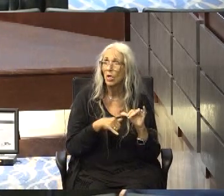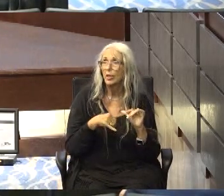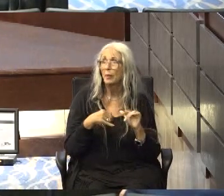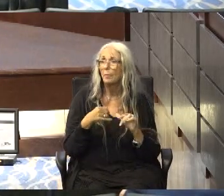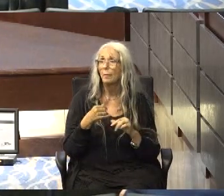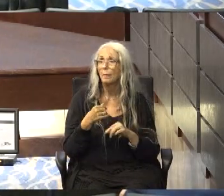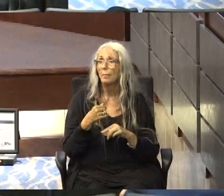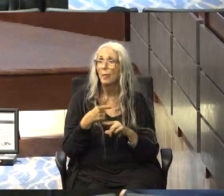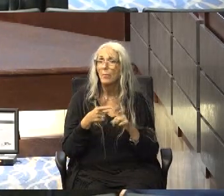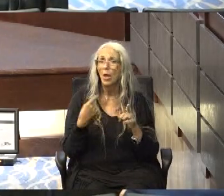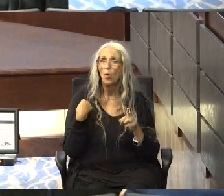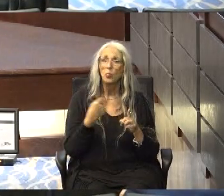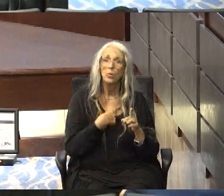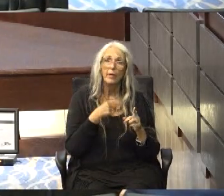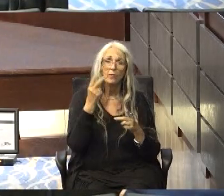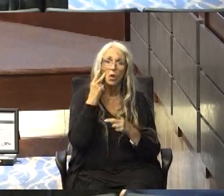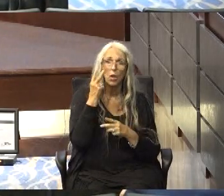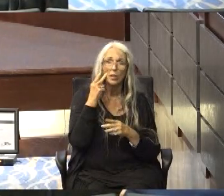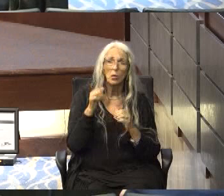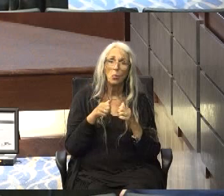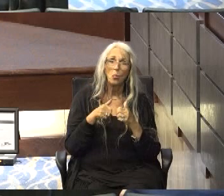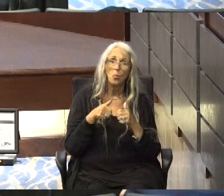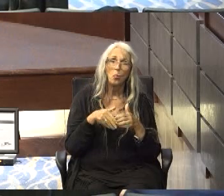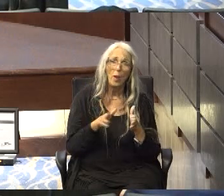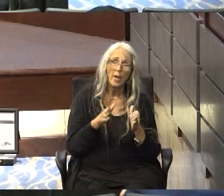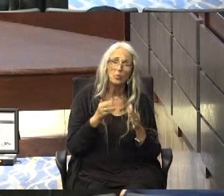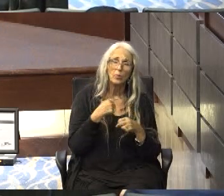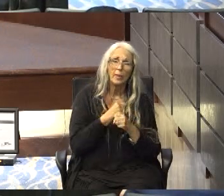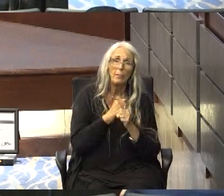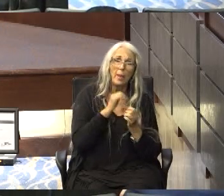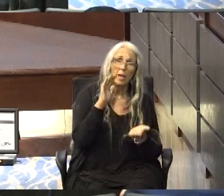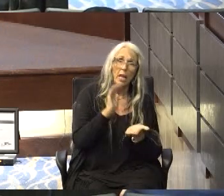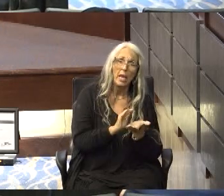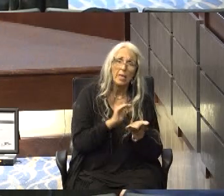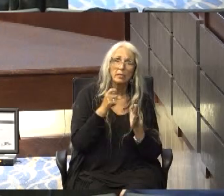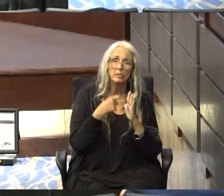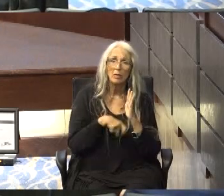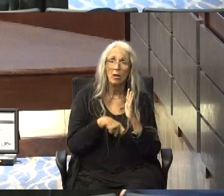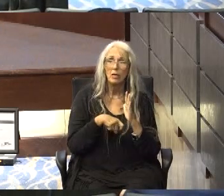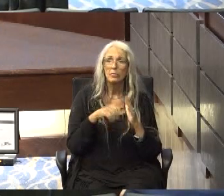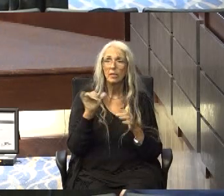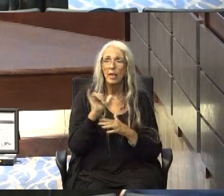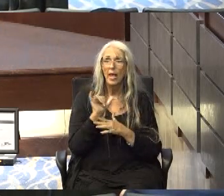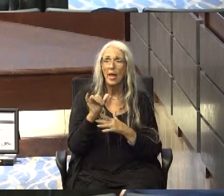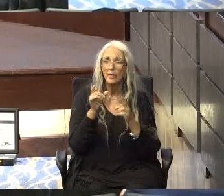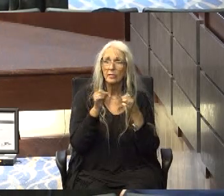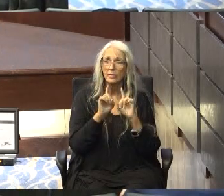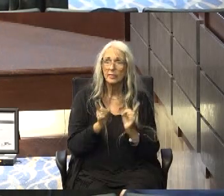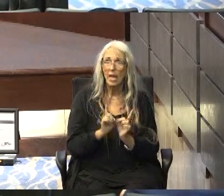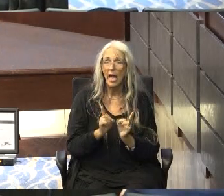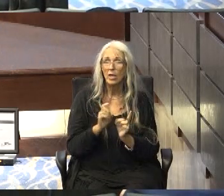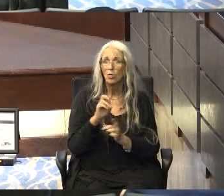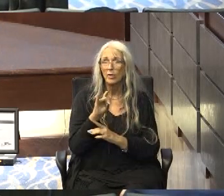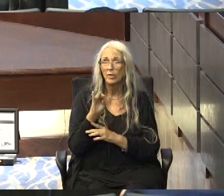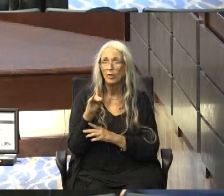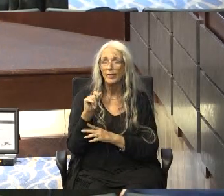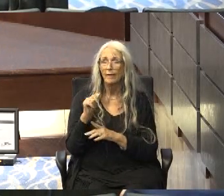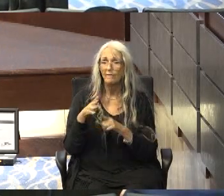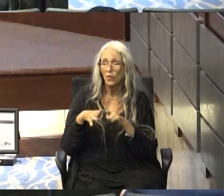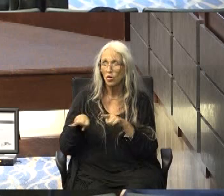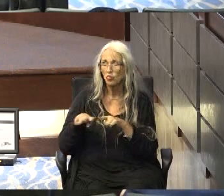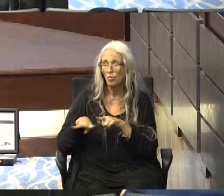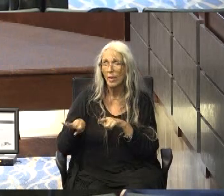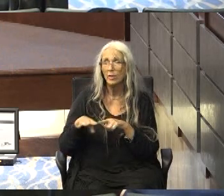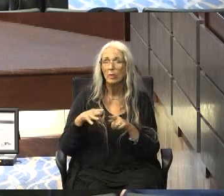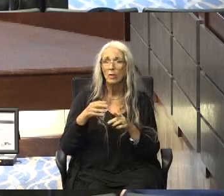we have looked at ways that we could decrease costs. So for instance, our design criteria for drainage, we